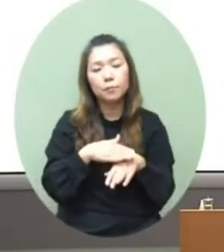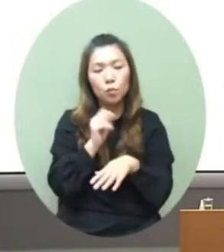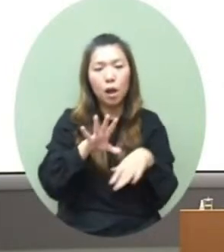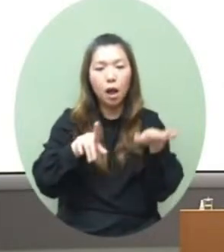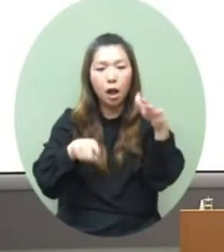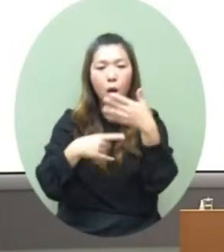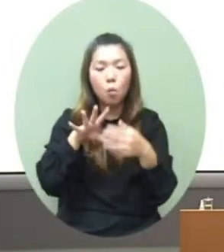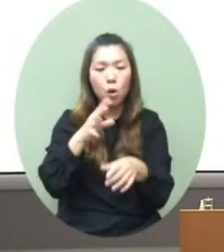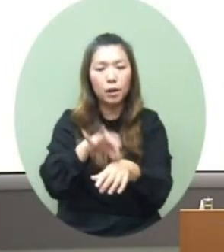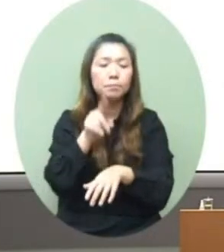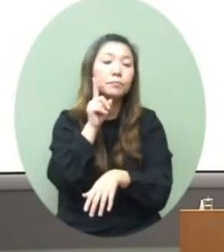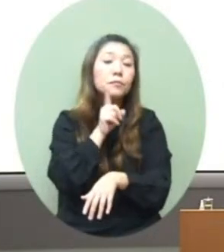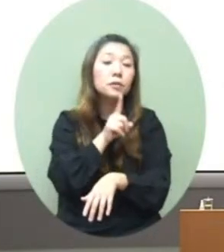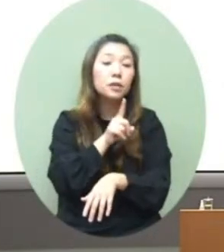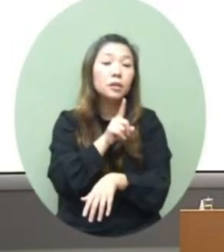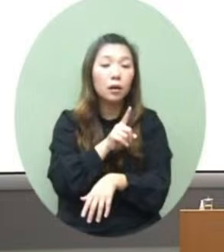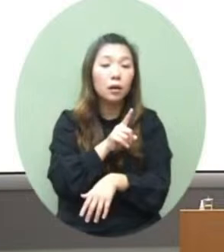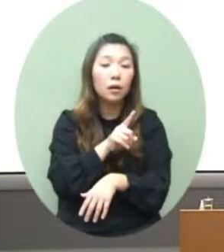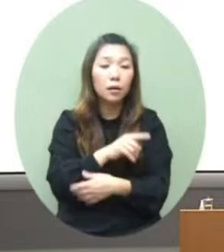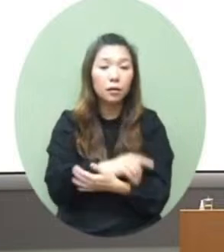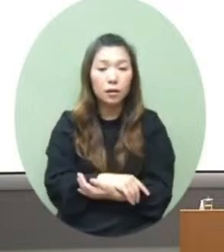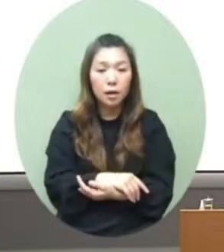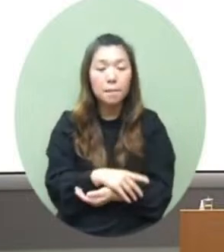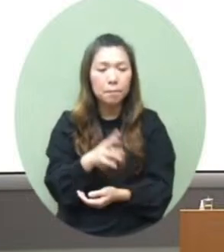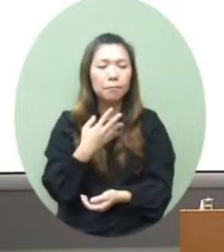on the Golden Week.